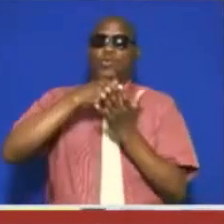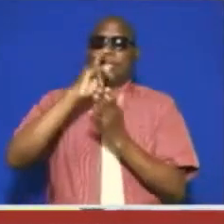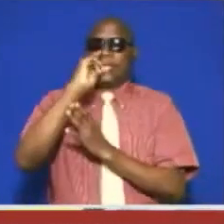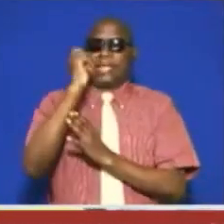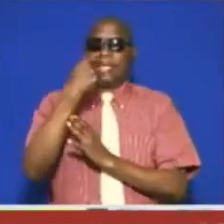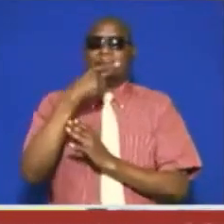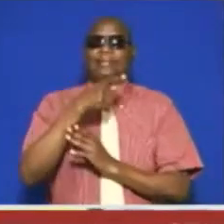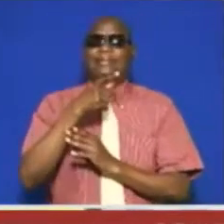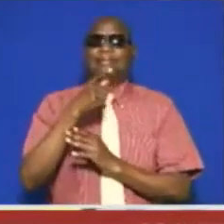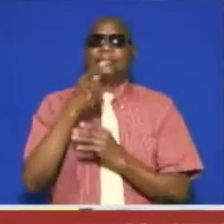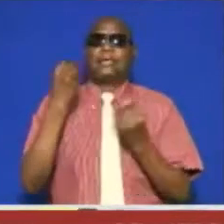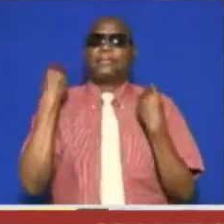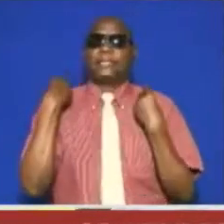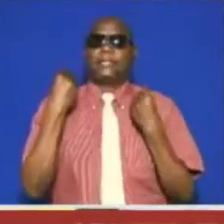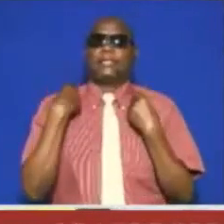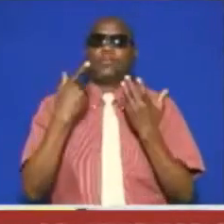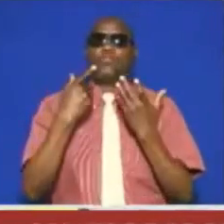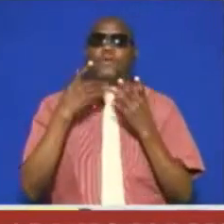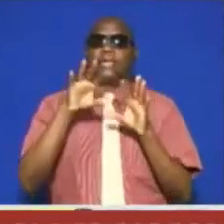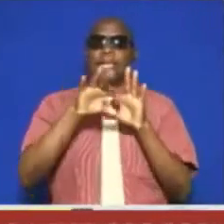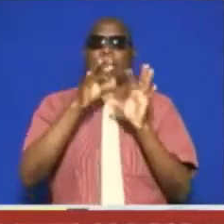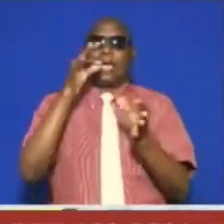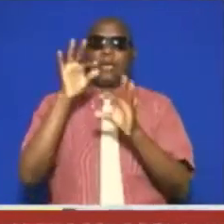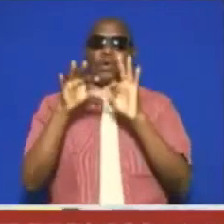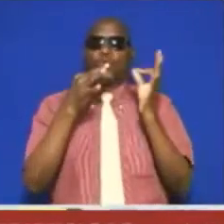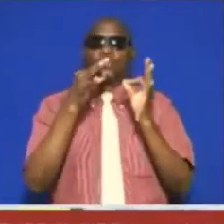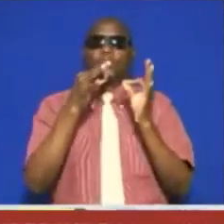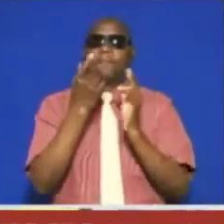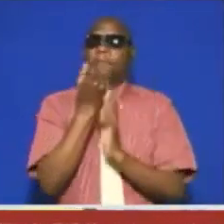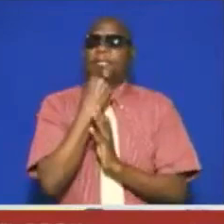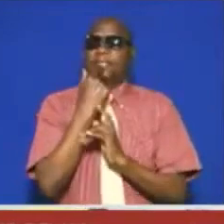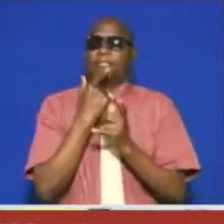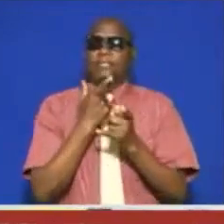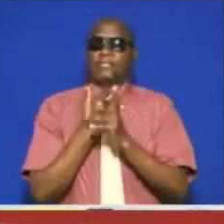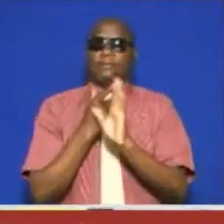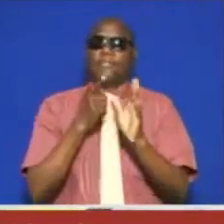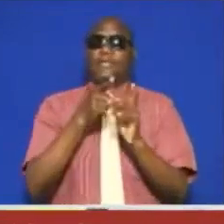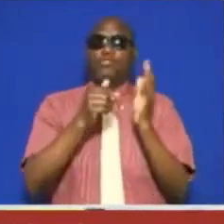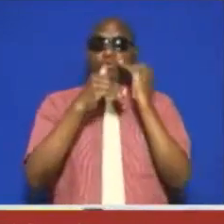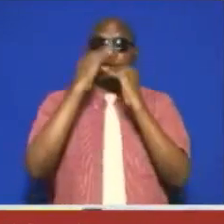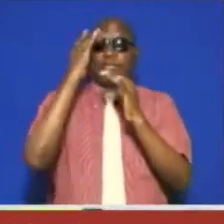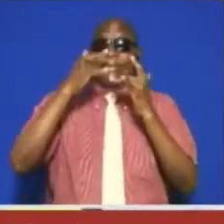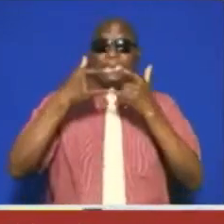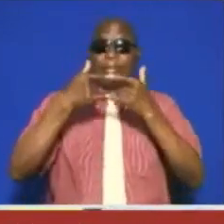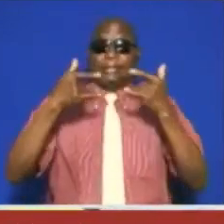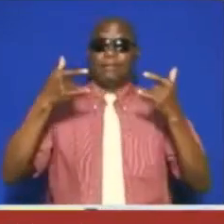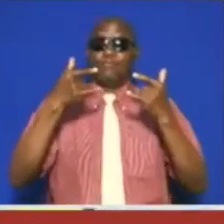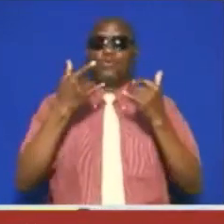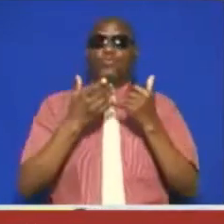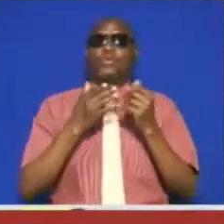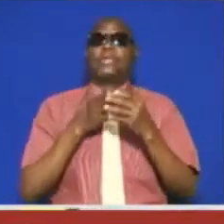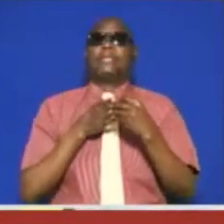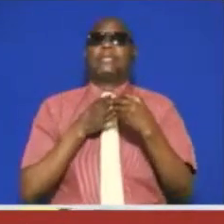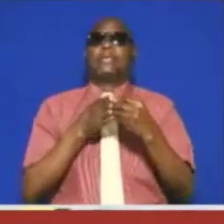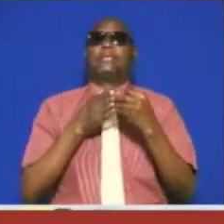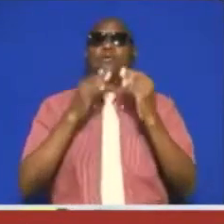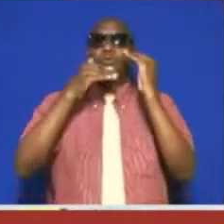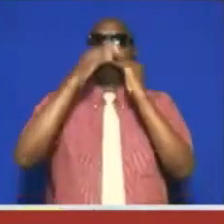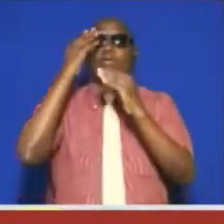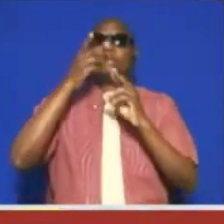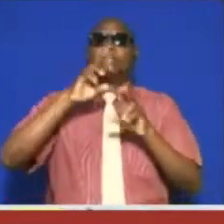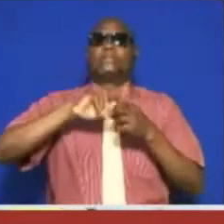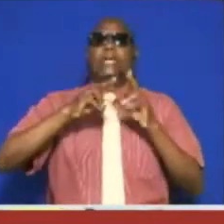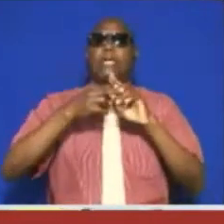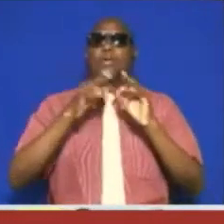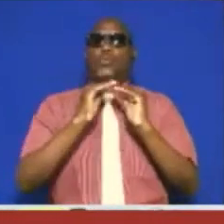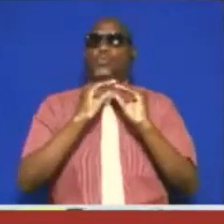are not practitioners of diagnostic medicine. This professional gap will lead to the violation of the standards of medical